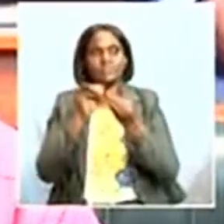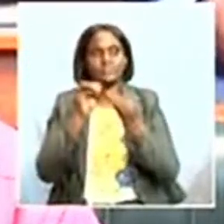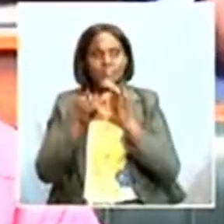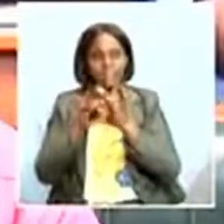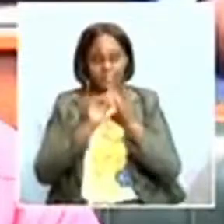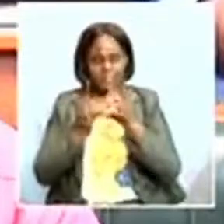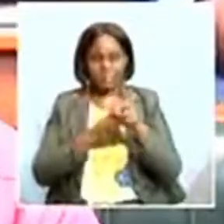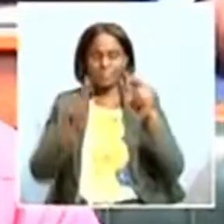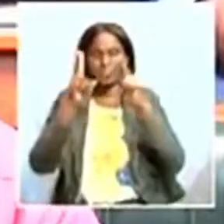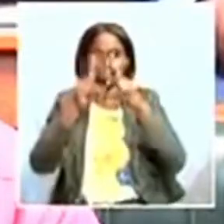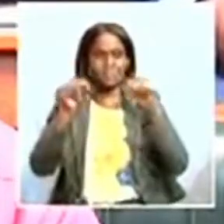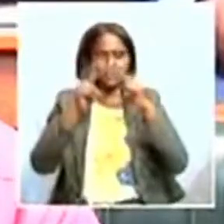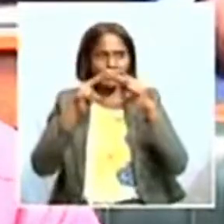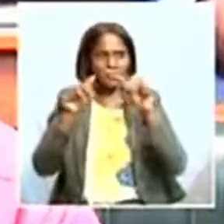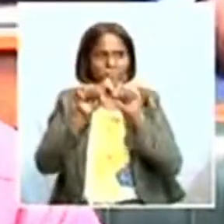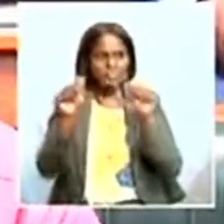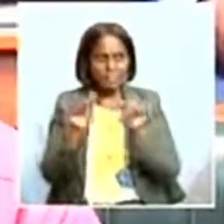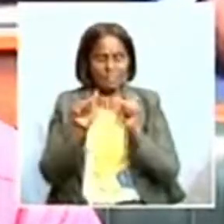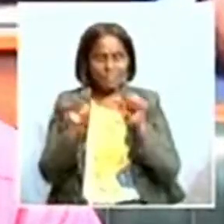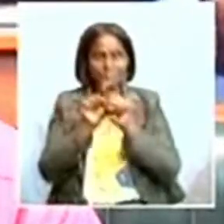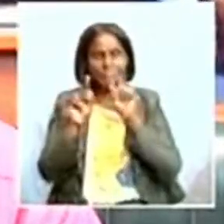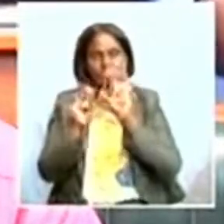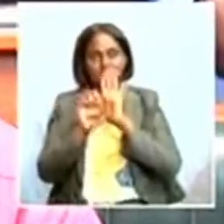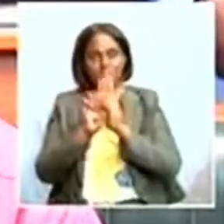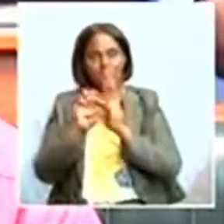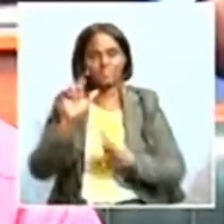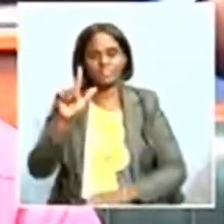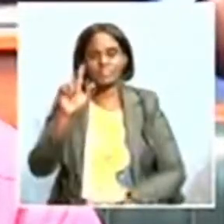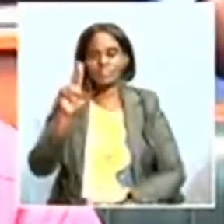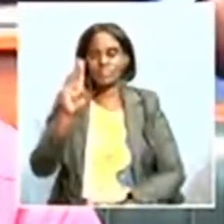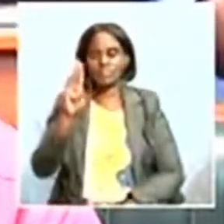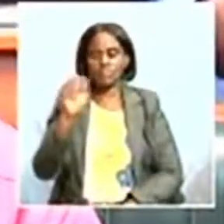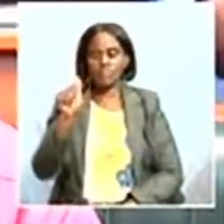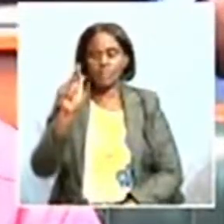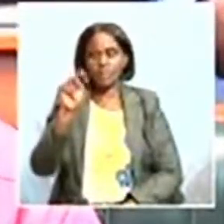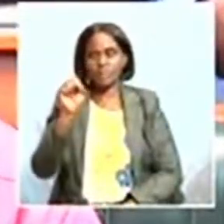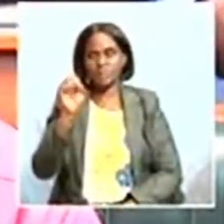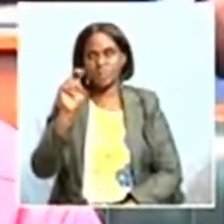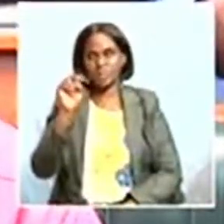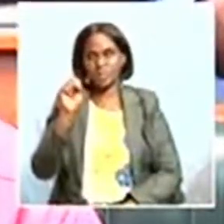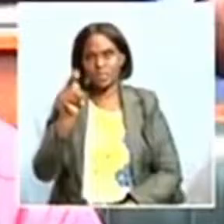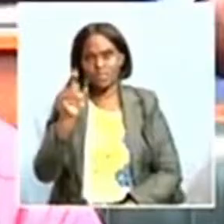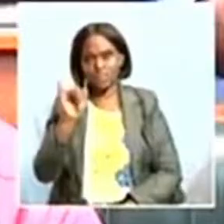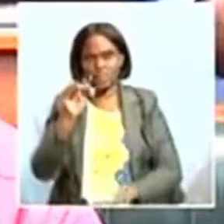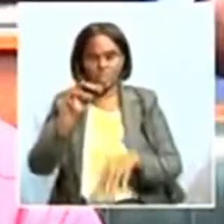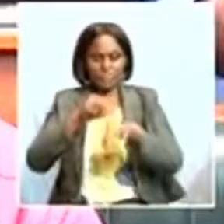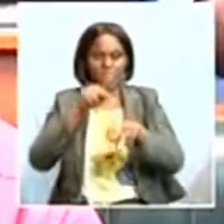our rural areas like Luvanseshi constituency, Mpika,